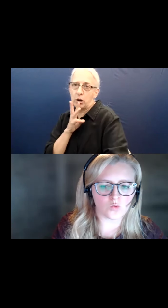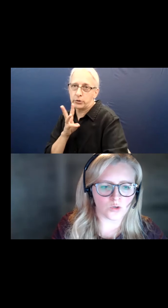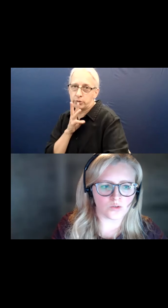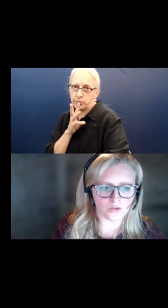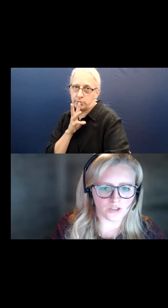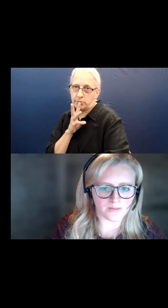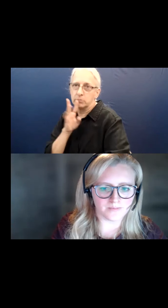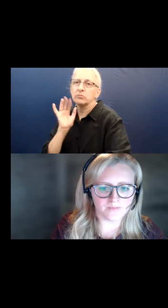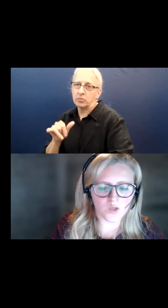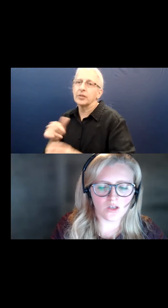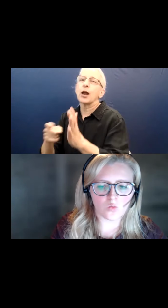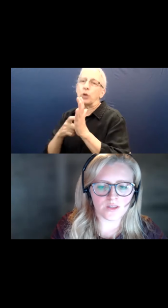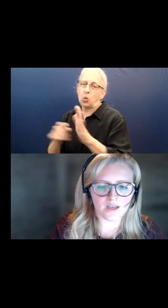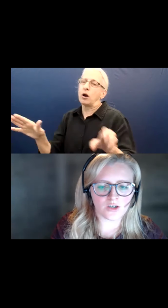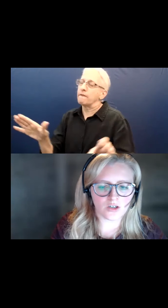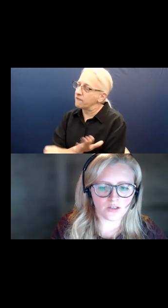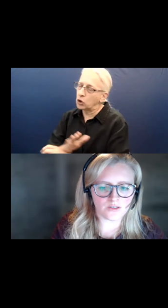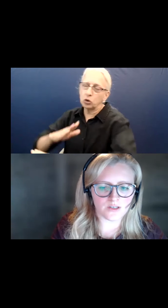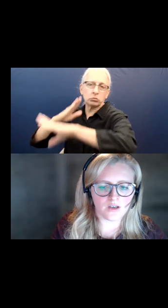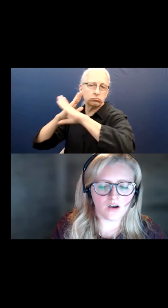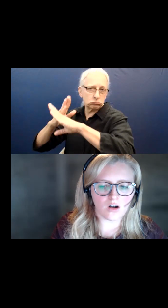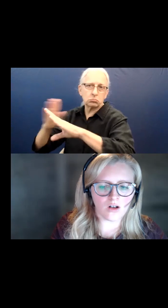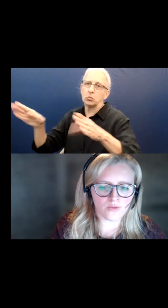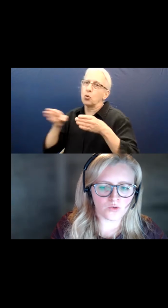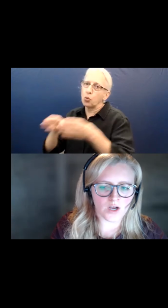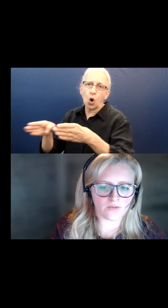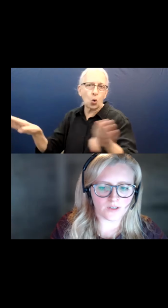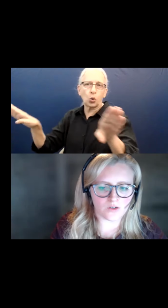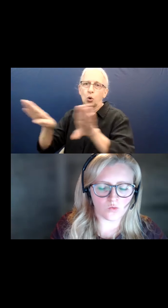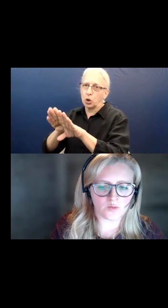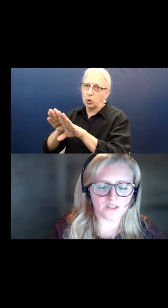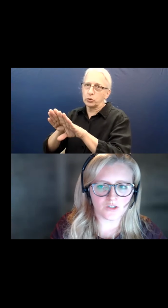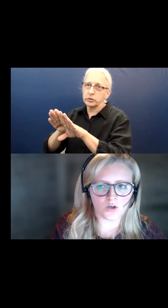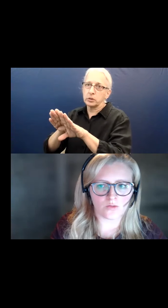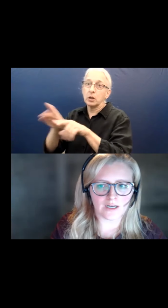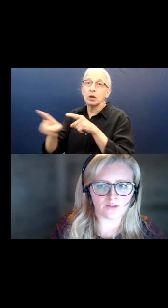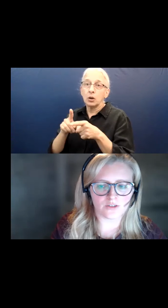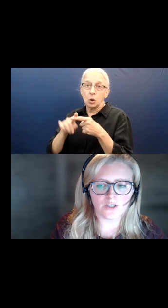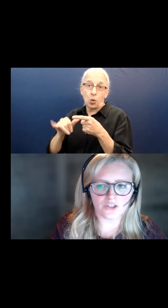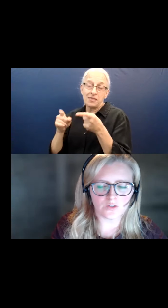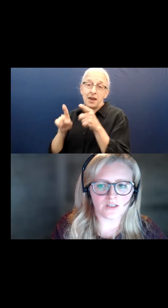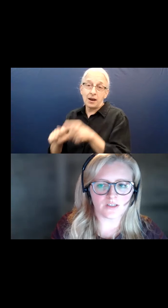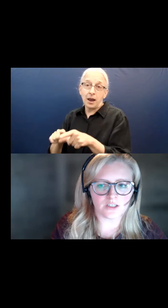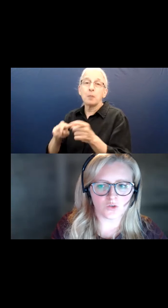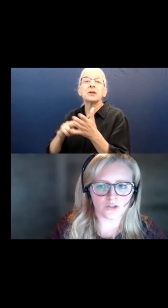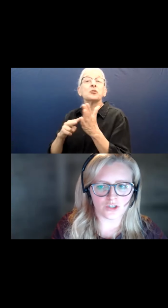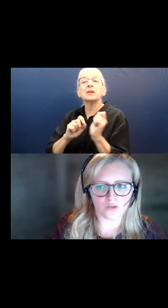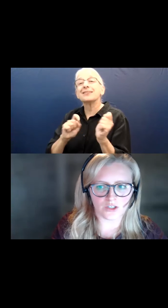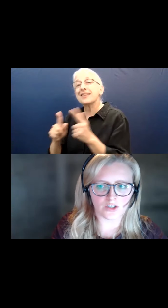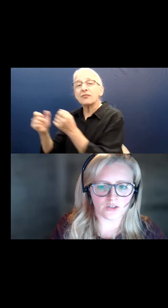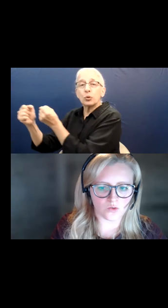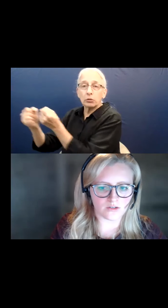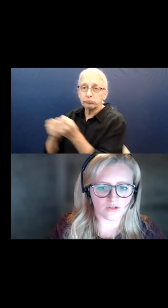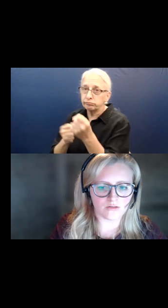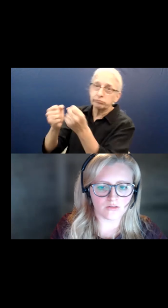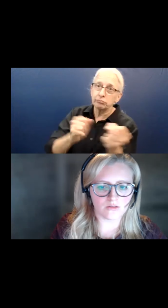a full road closure. When that occurs, all through traffic will be detoured around using the detour shown